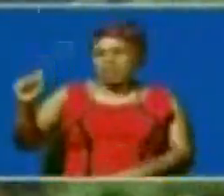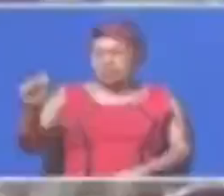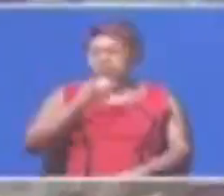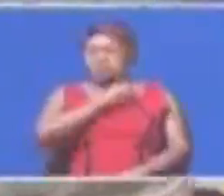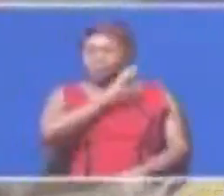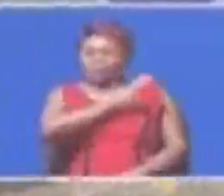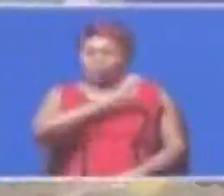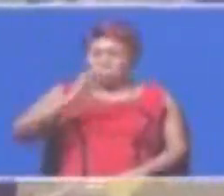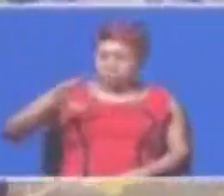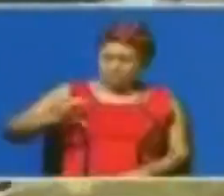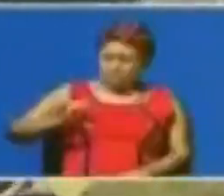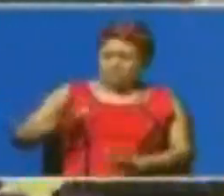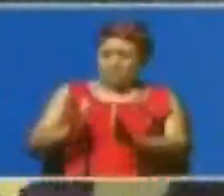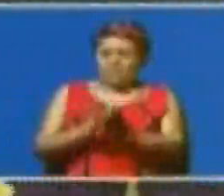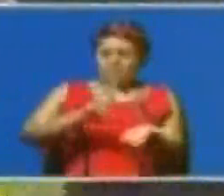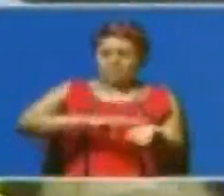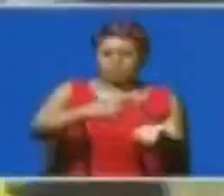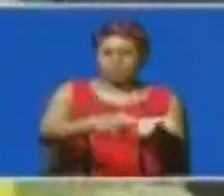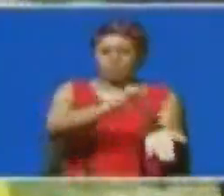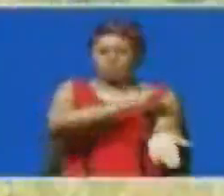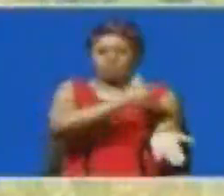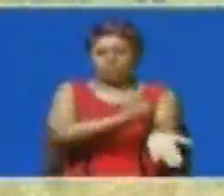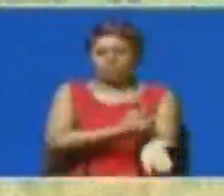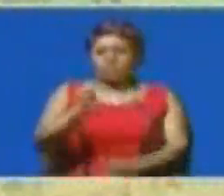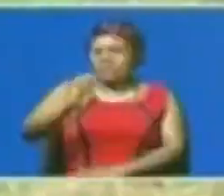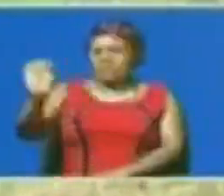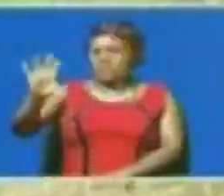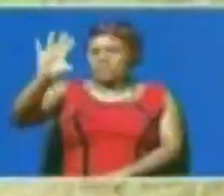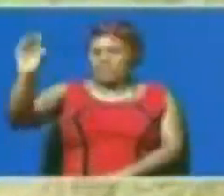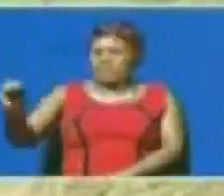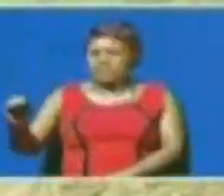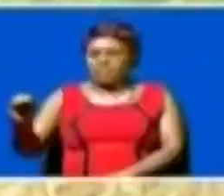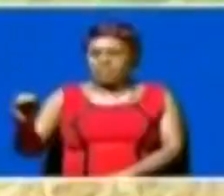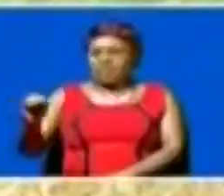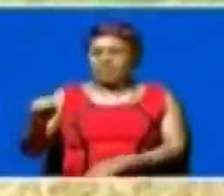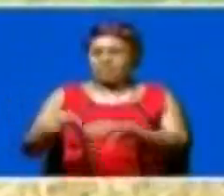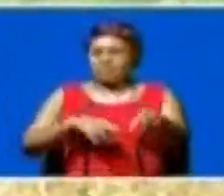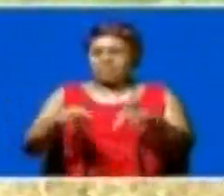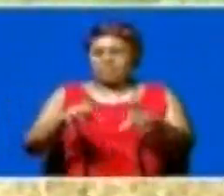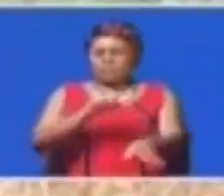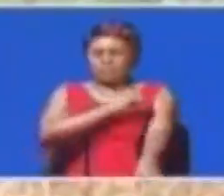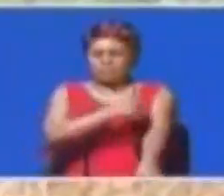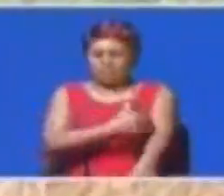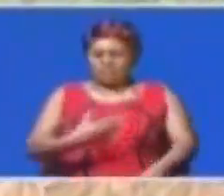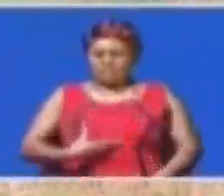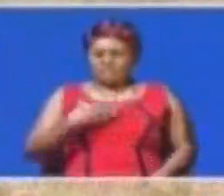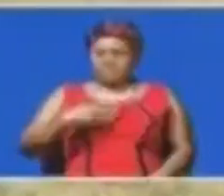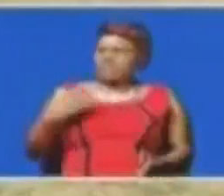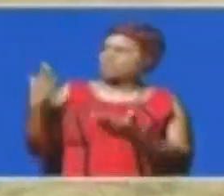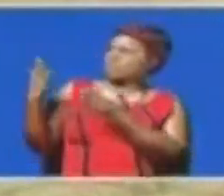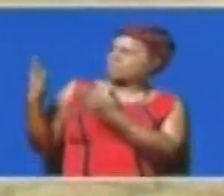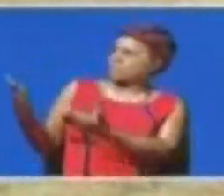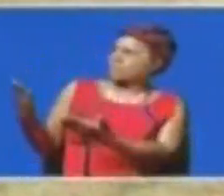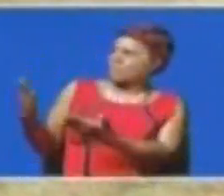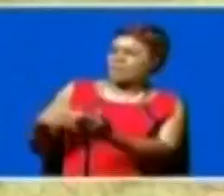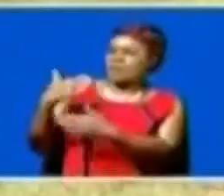Committee, NEMA, the Water Resources Authority, the East African Wildlife Society and the Kiambu County Government paid the swamp a visit. This